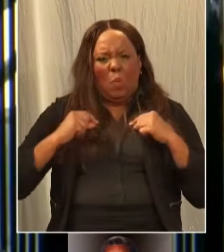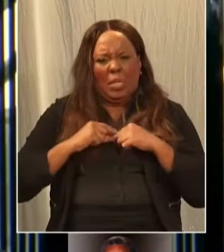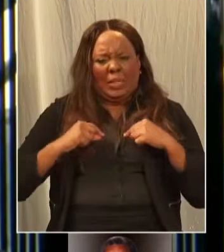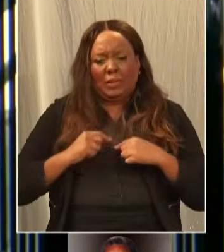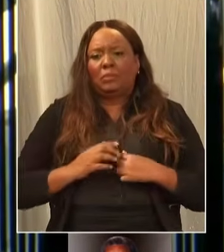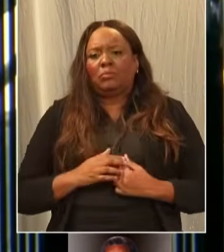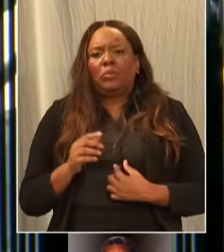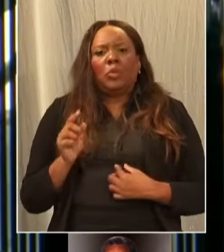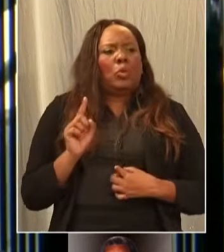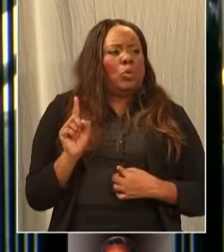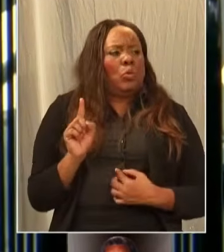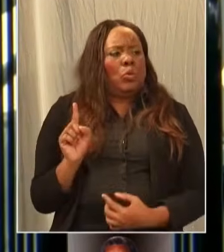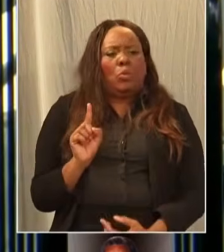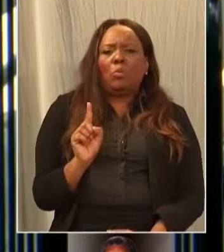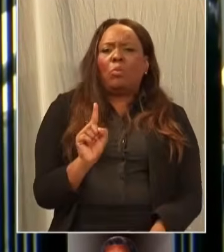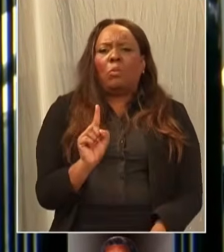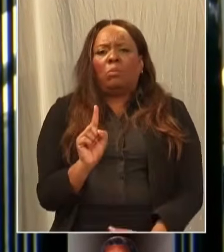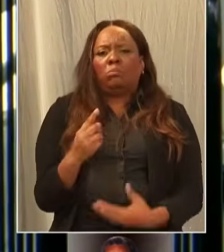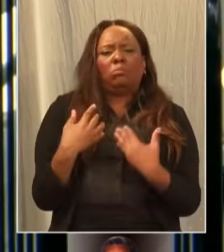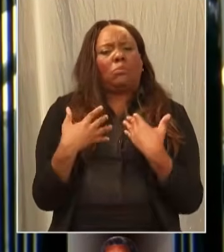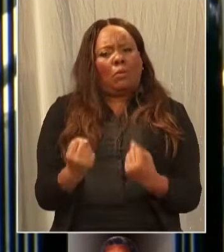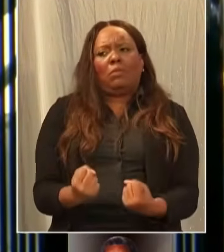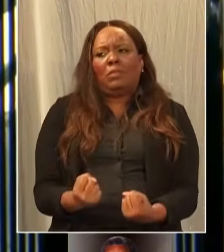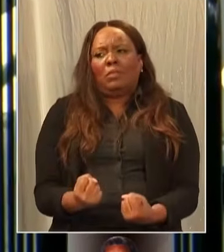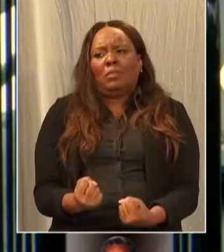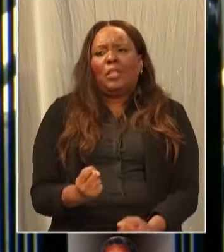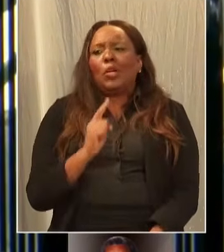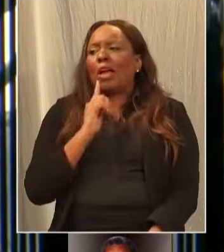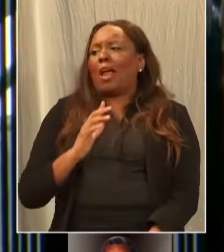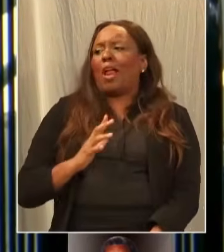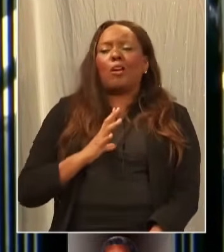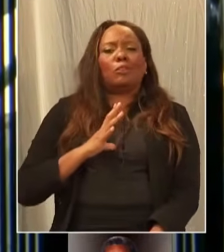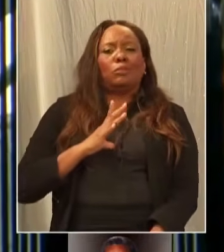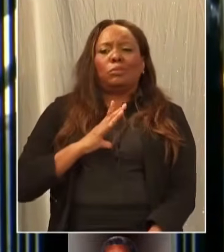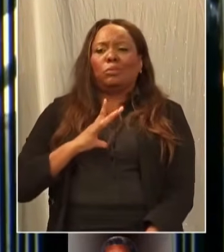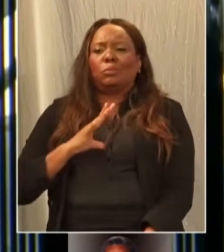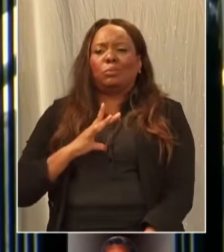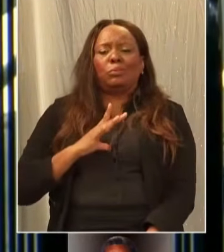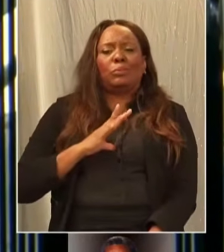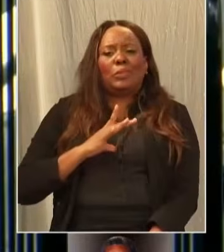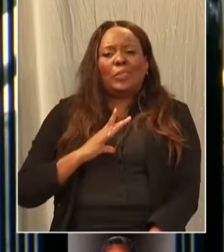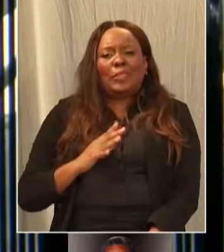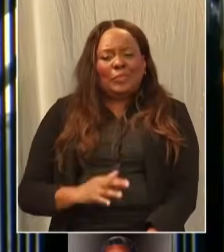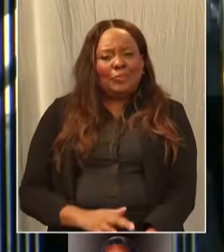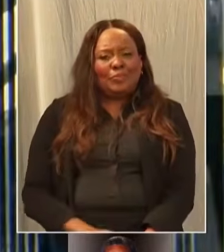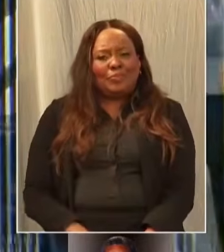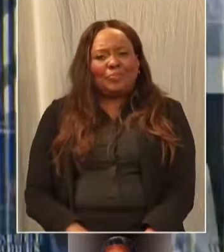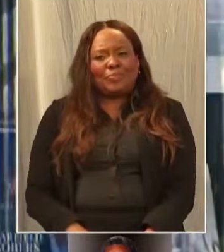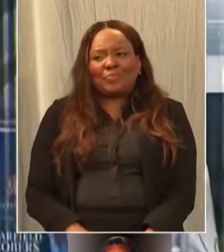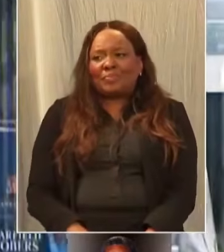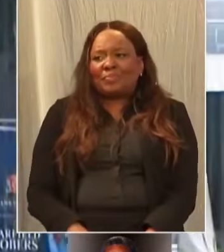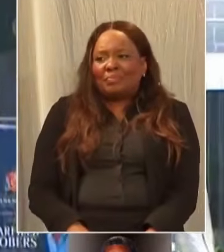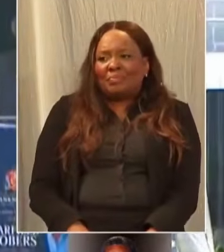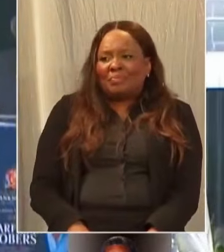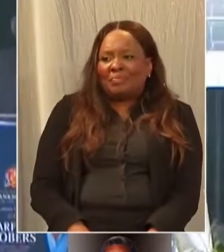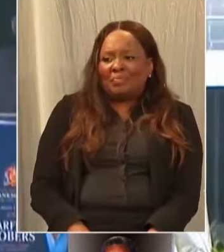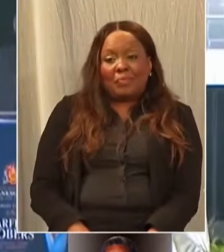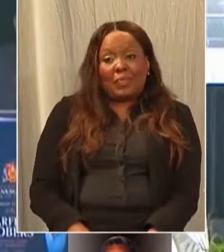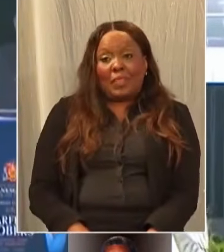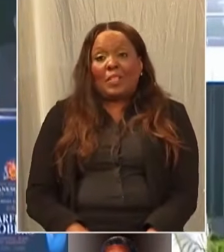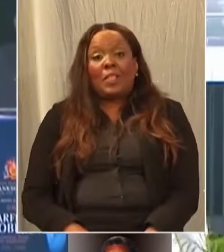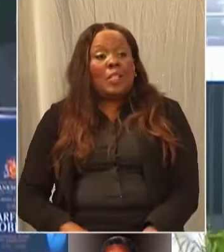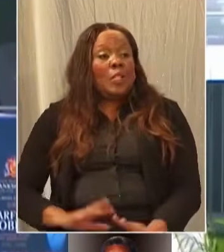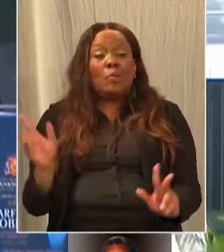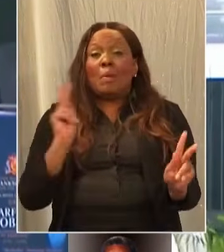with unmistakable confidence and elegance. At border, he thrilled spectators